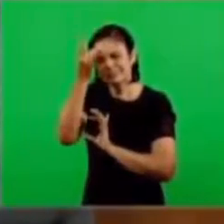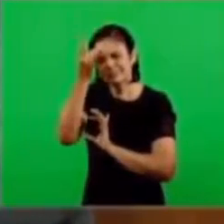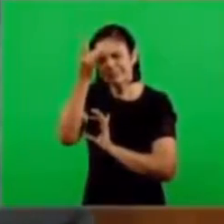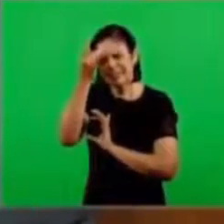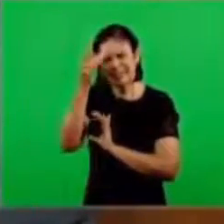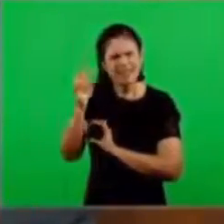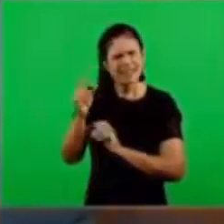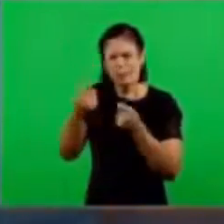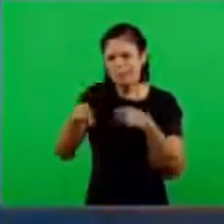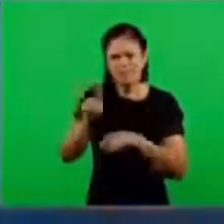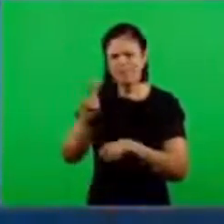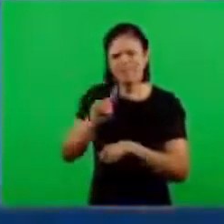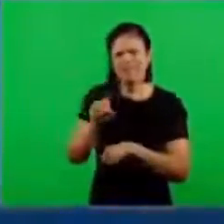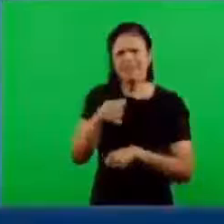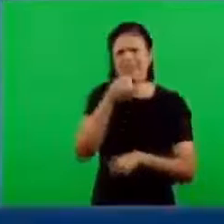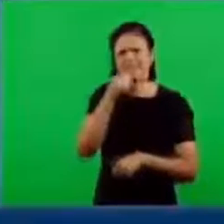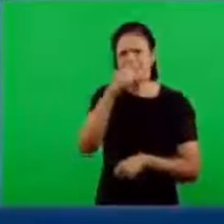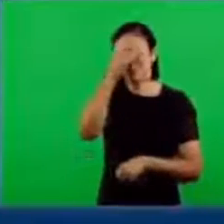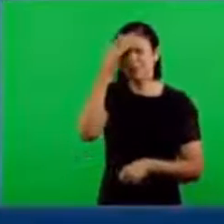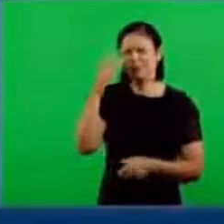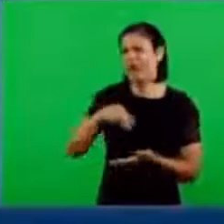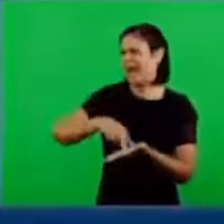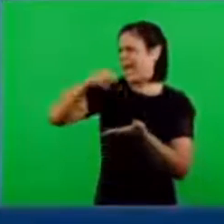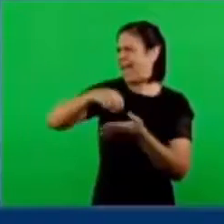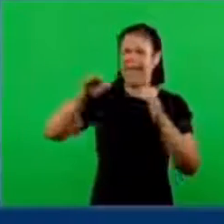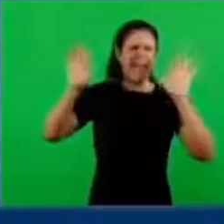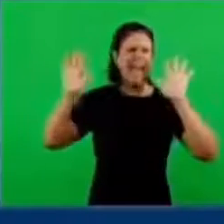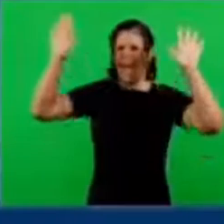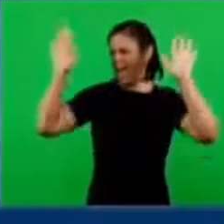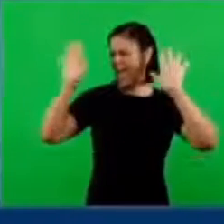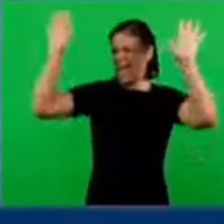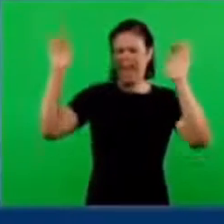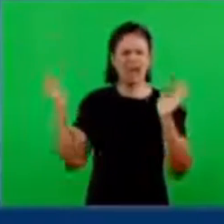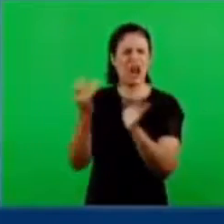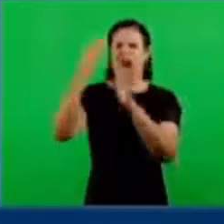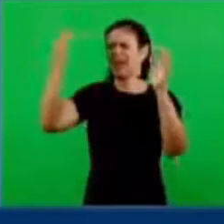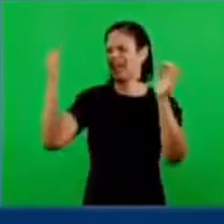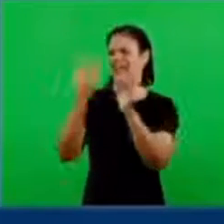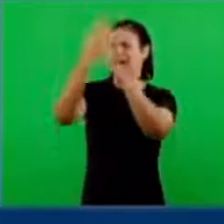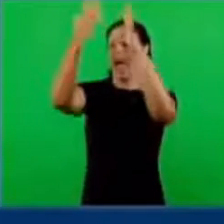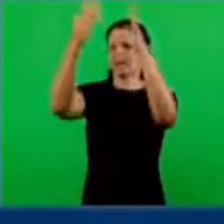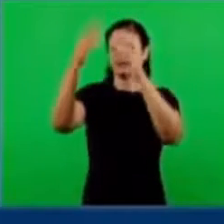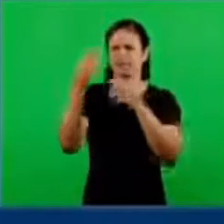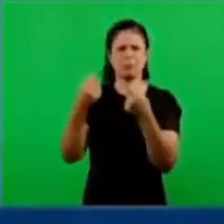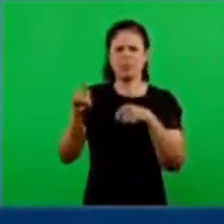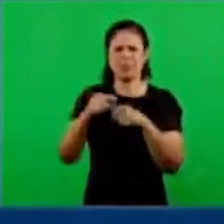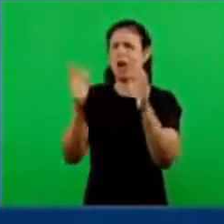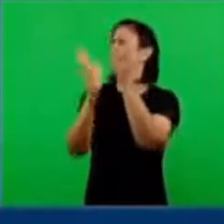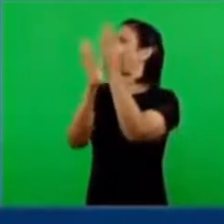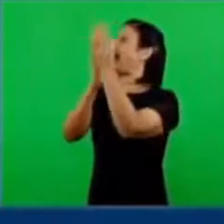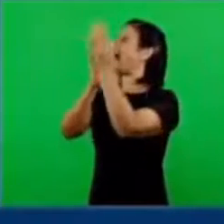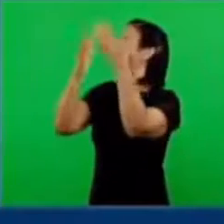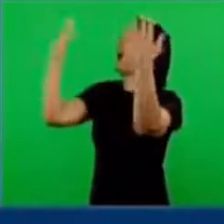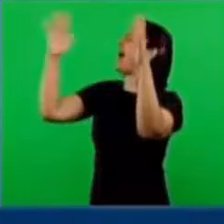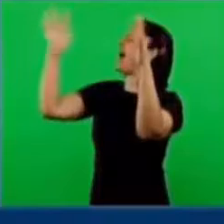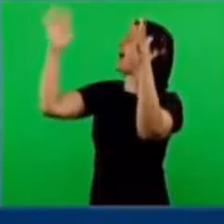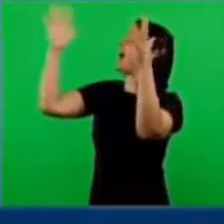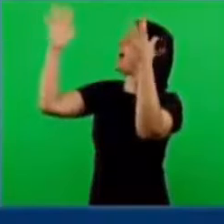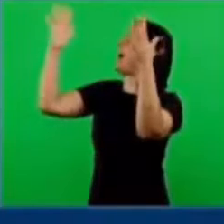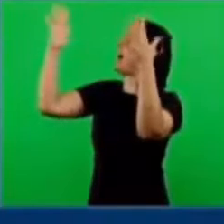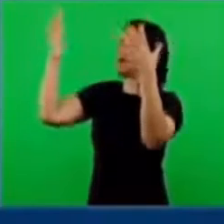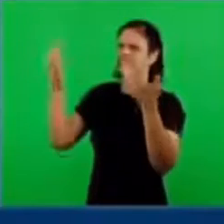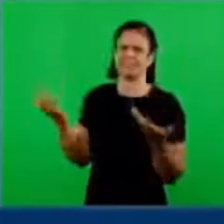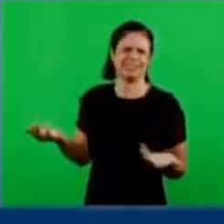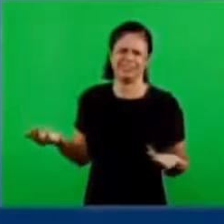not as a fruit of the emotion that is associated with external